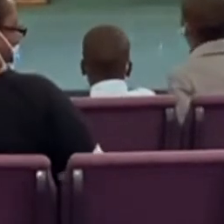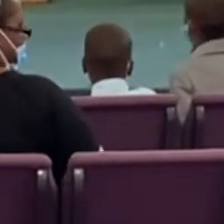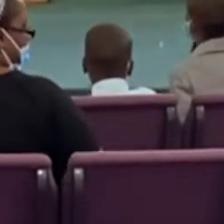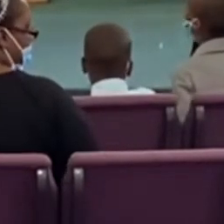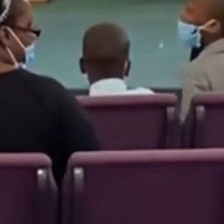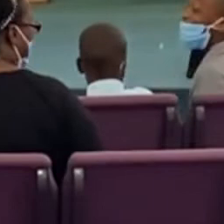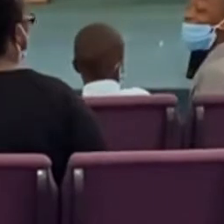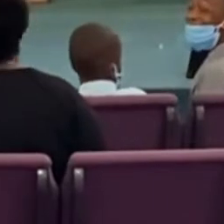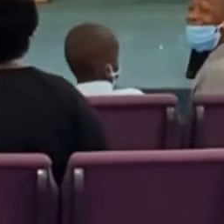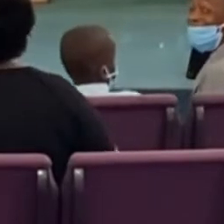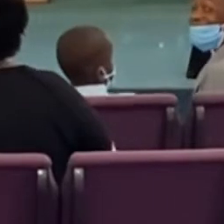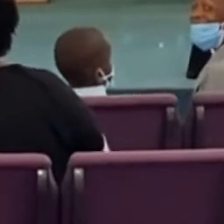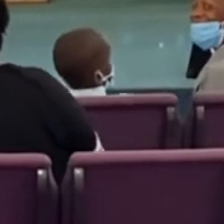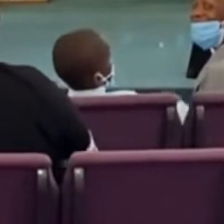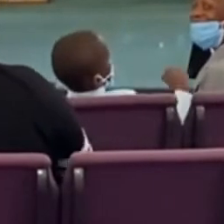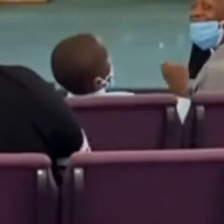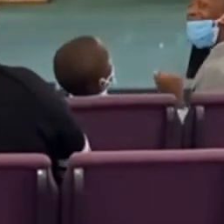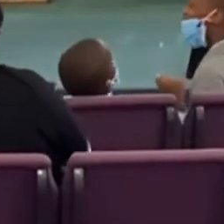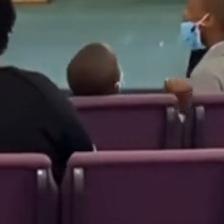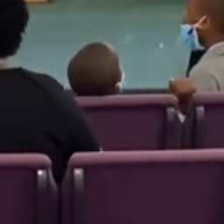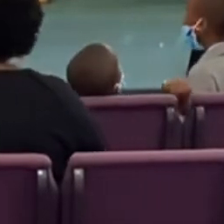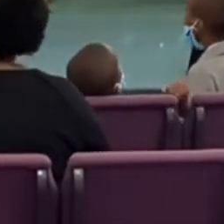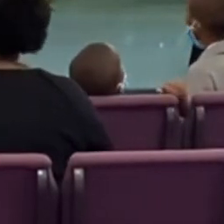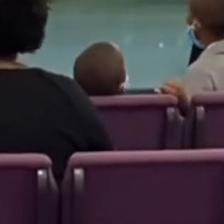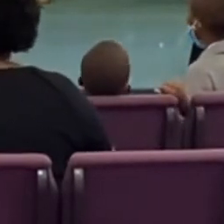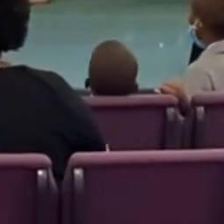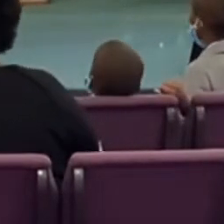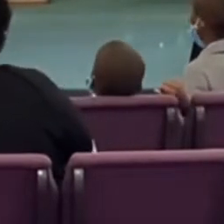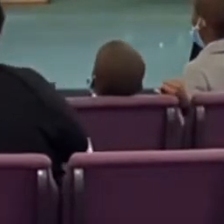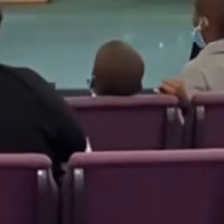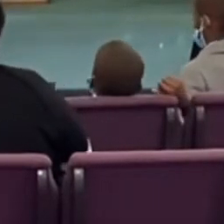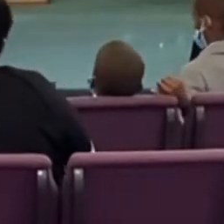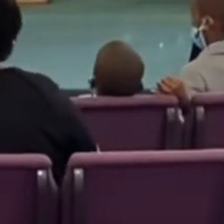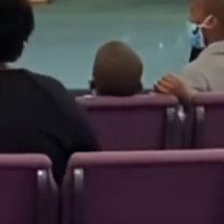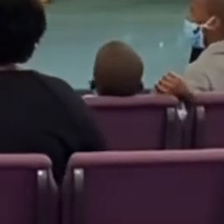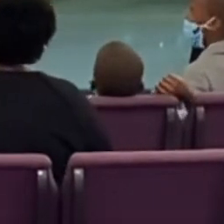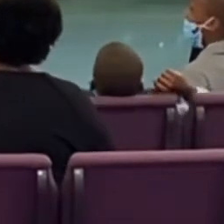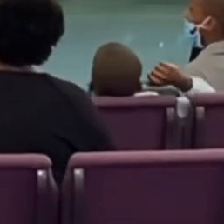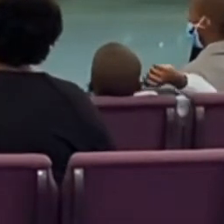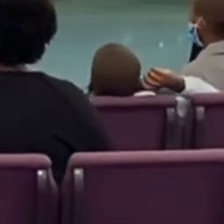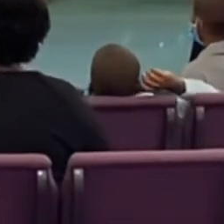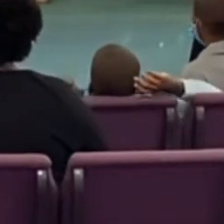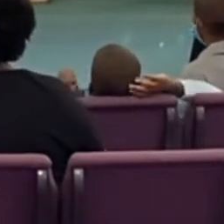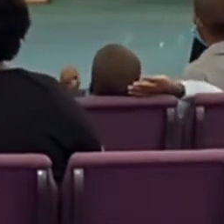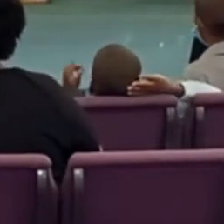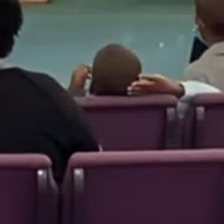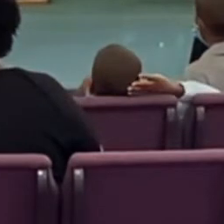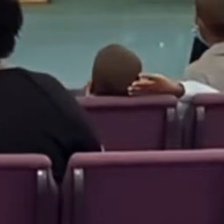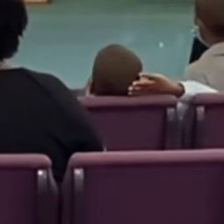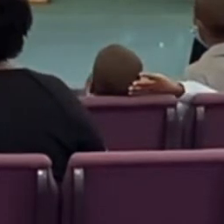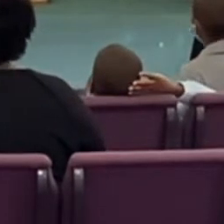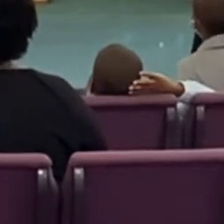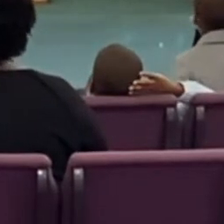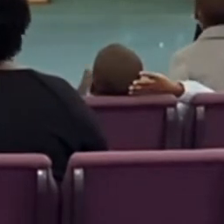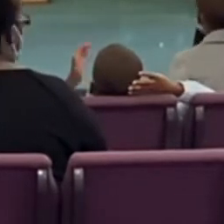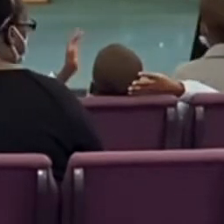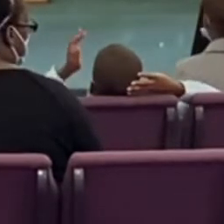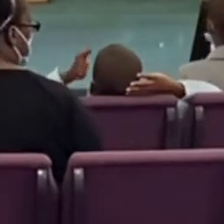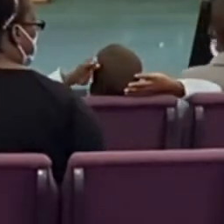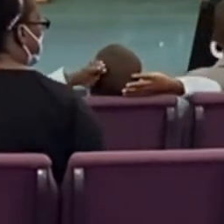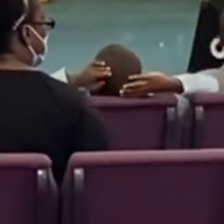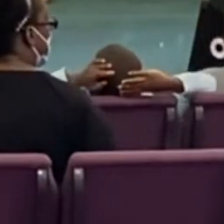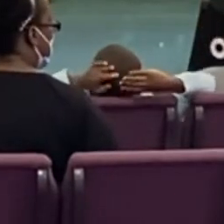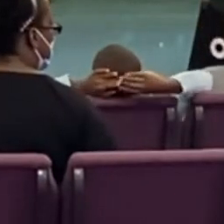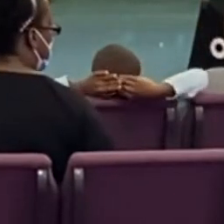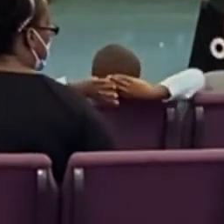love it. I can see these smiles, even though you've got your mask on over your mouth, because I can see it in your eyes. Right. Did you know on this